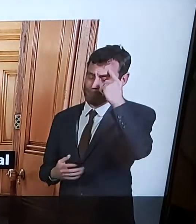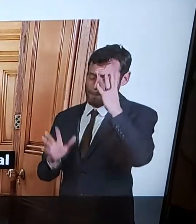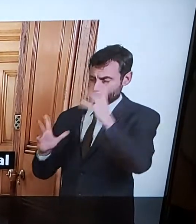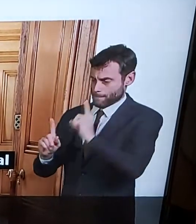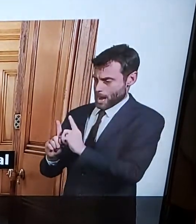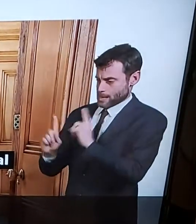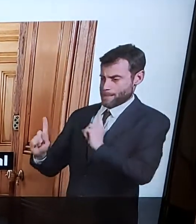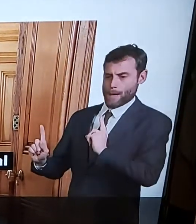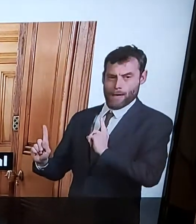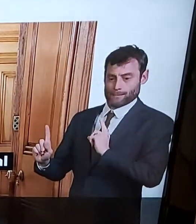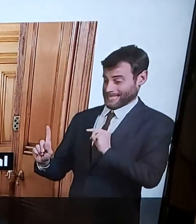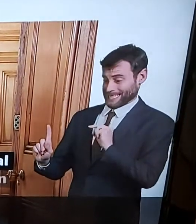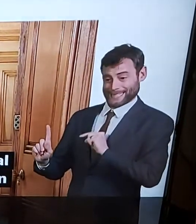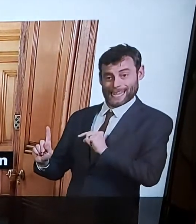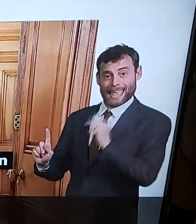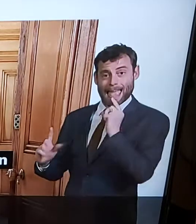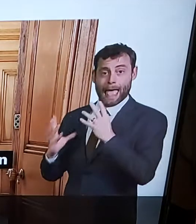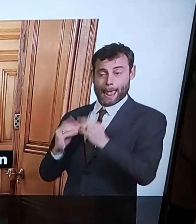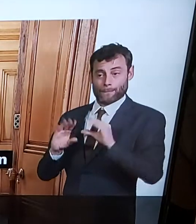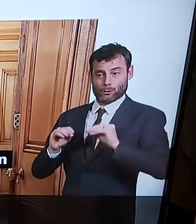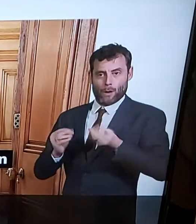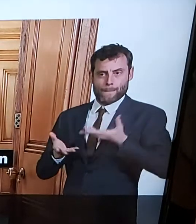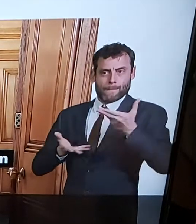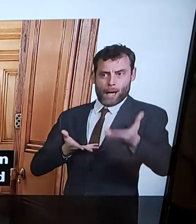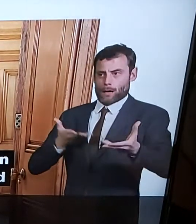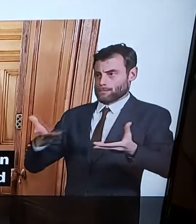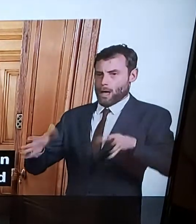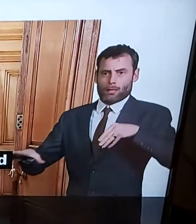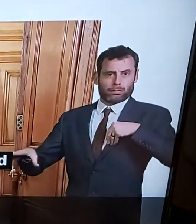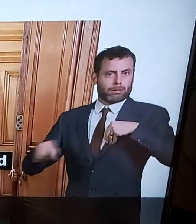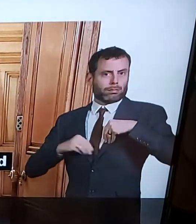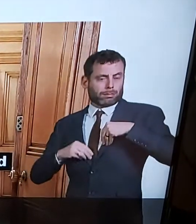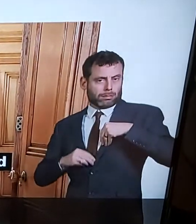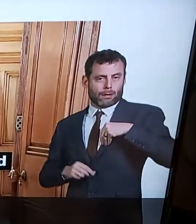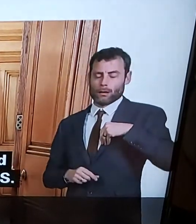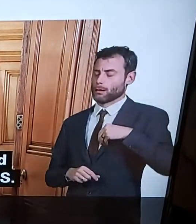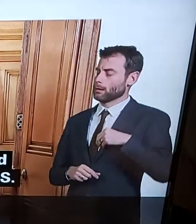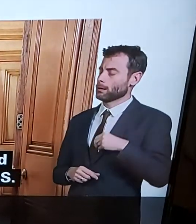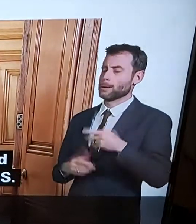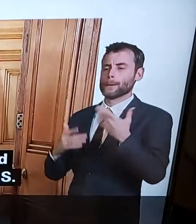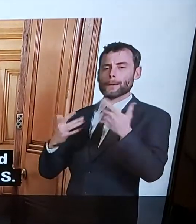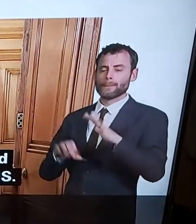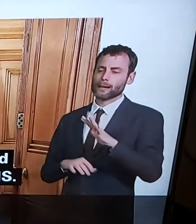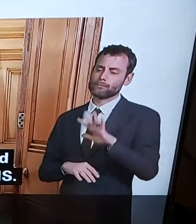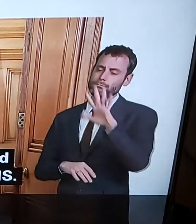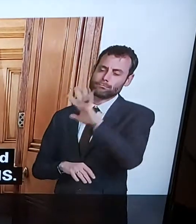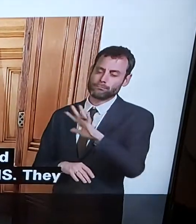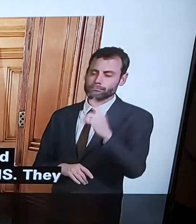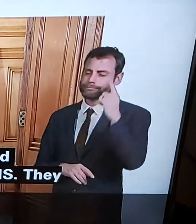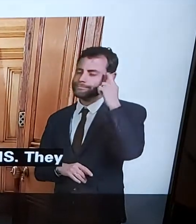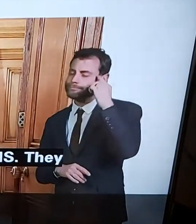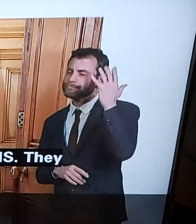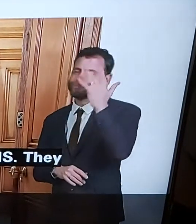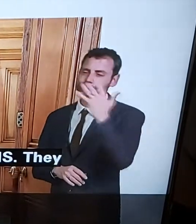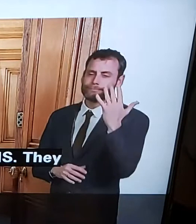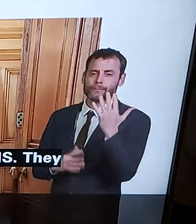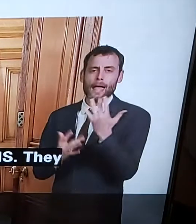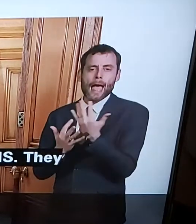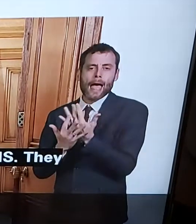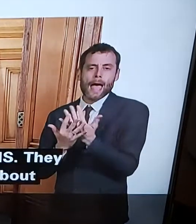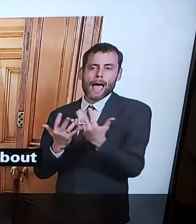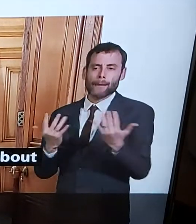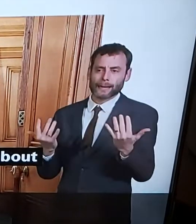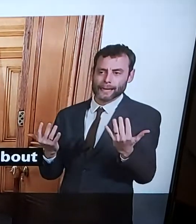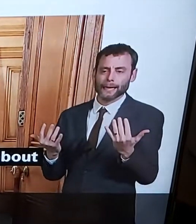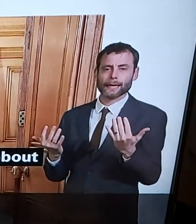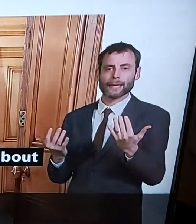of infection and reduce the pressure on the NHS. There have been various estimates about the number of people in any country who may